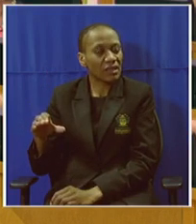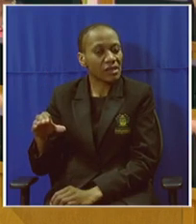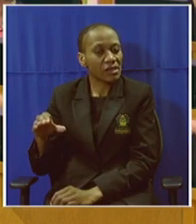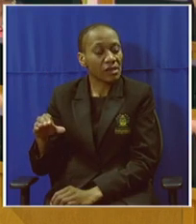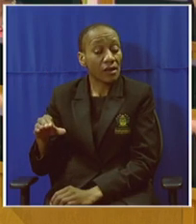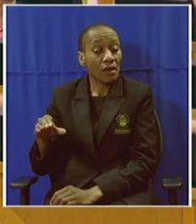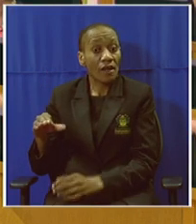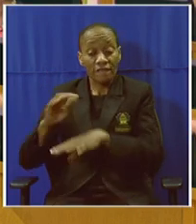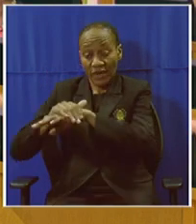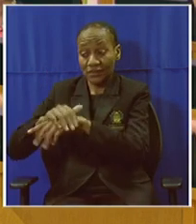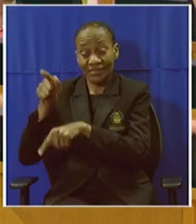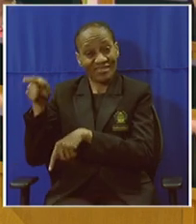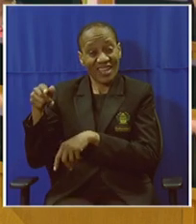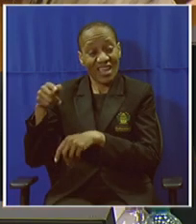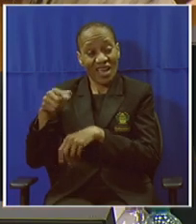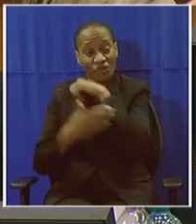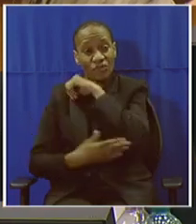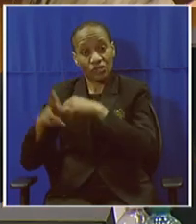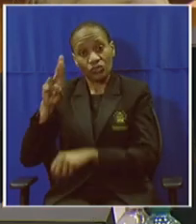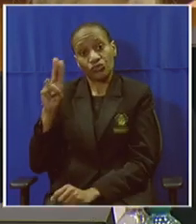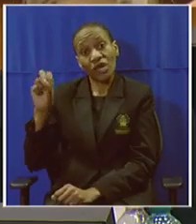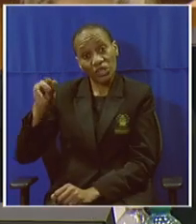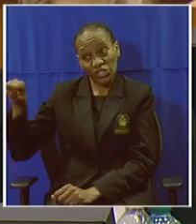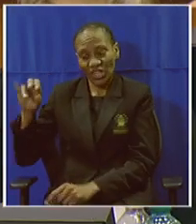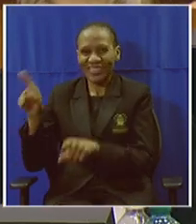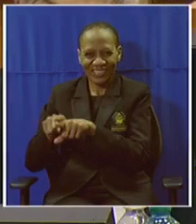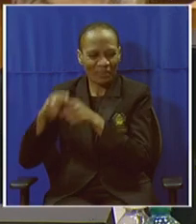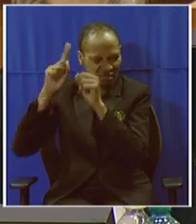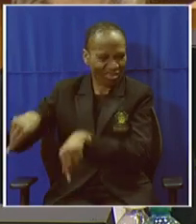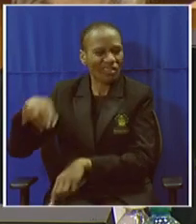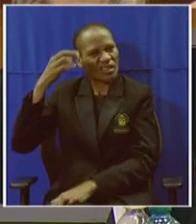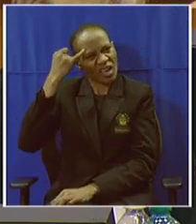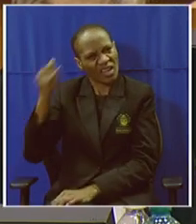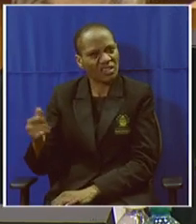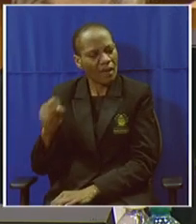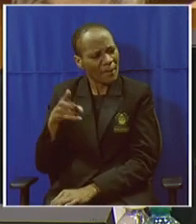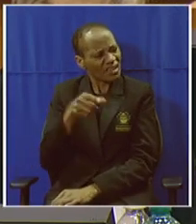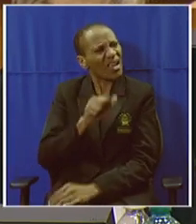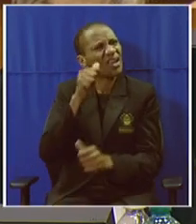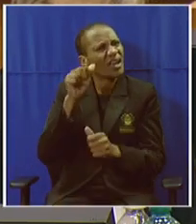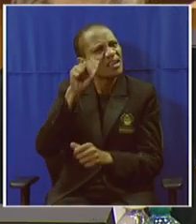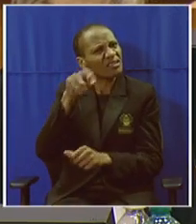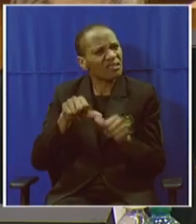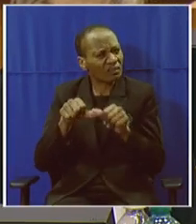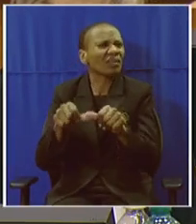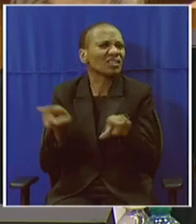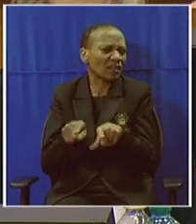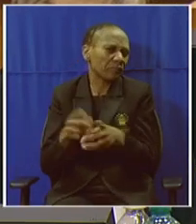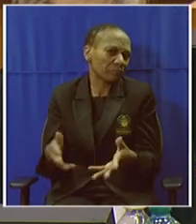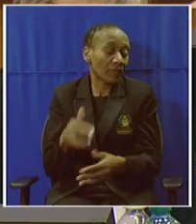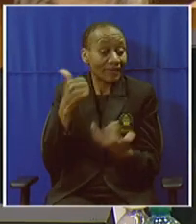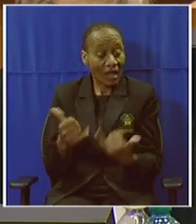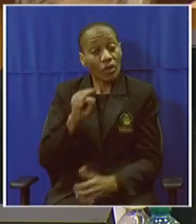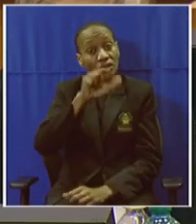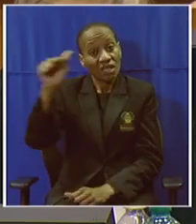Russia. Tens of passenger aircraft were grounded because of a failure at SAA Technical.